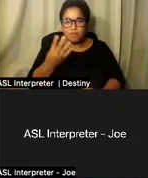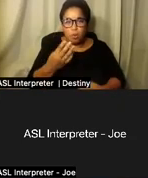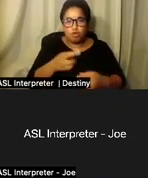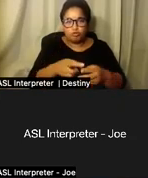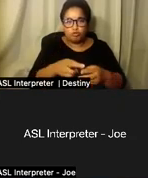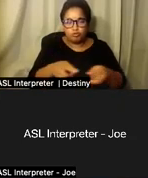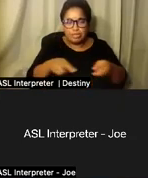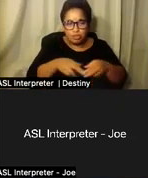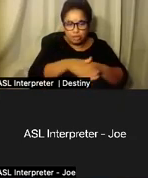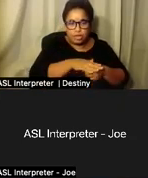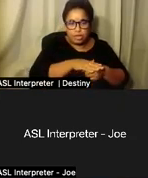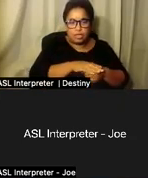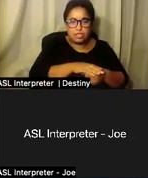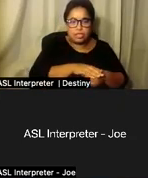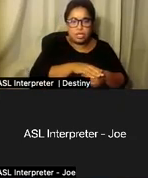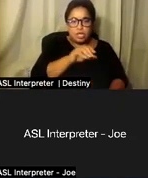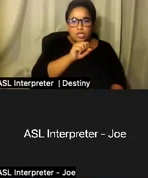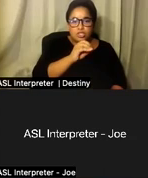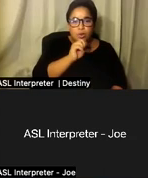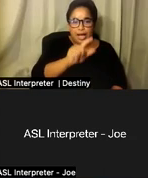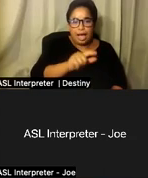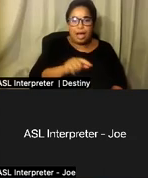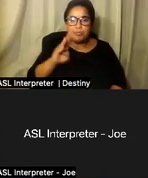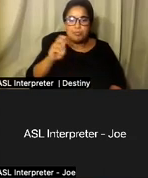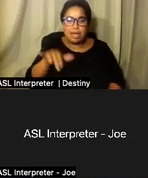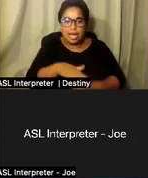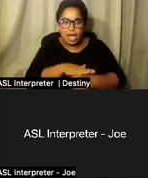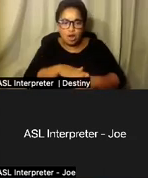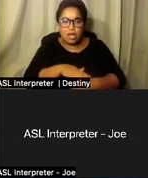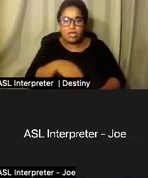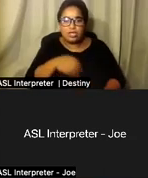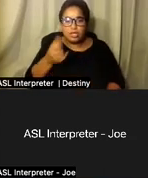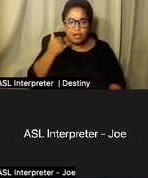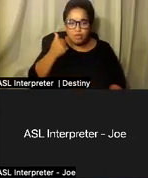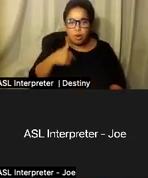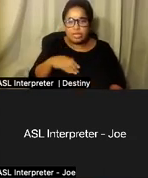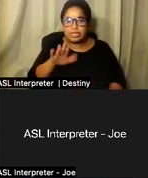SoCal, Central Coast, Bay Area, and the Redwood Coast Tsunami Work Group, and